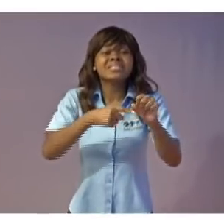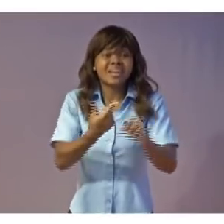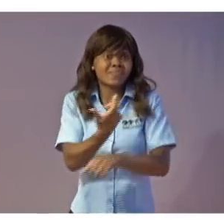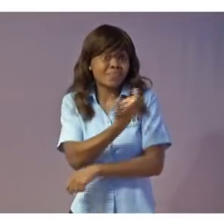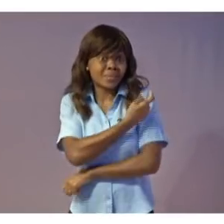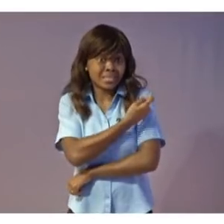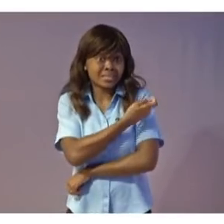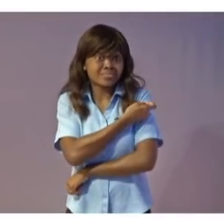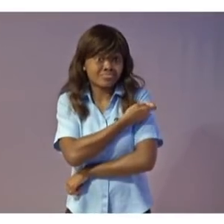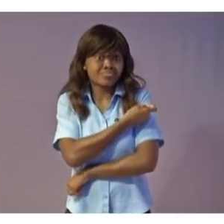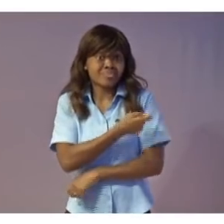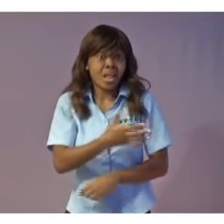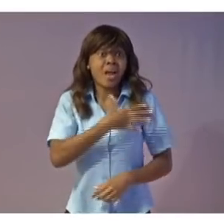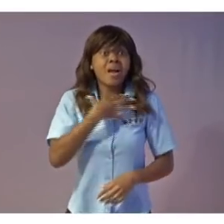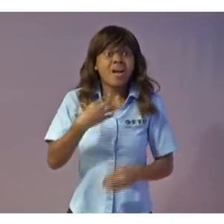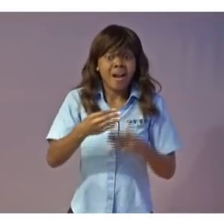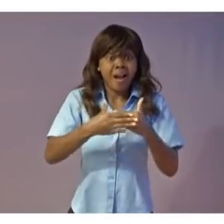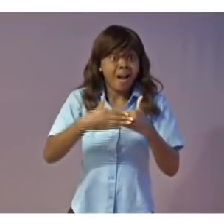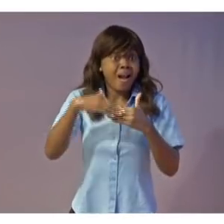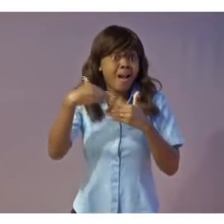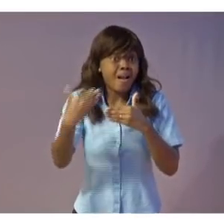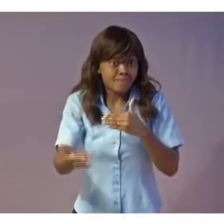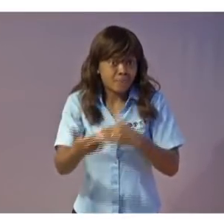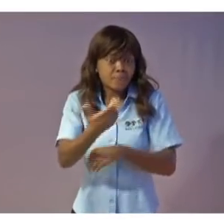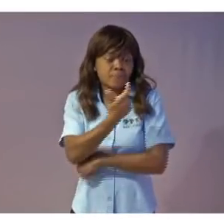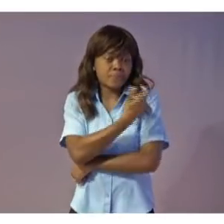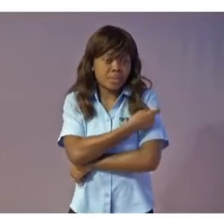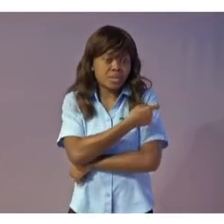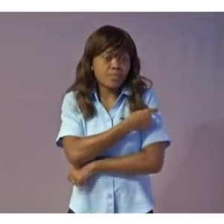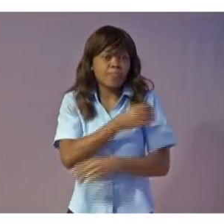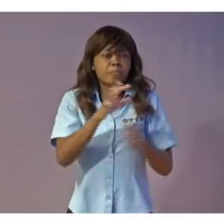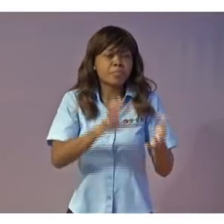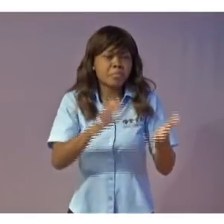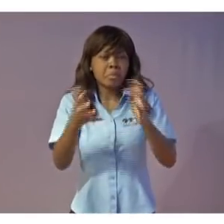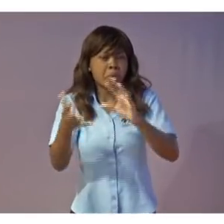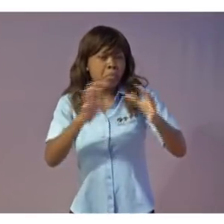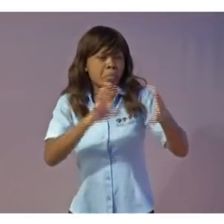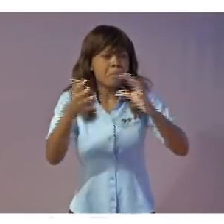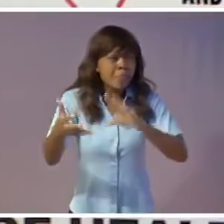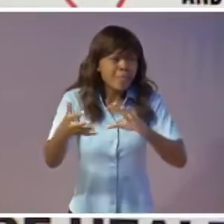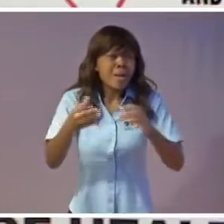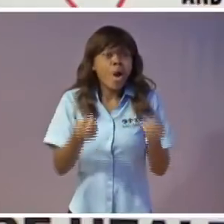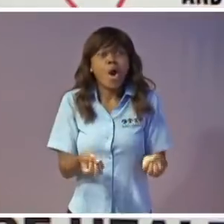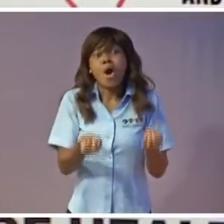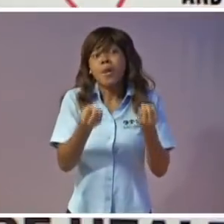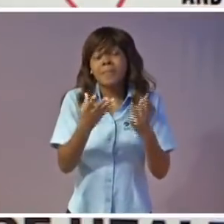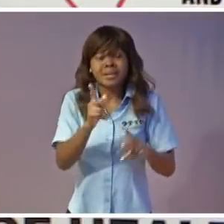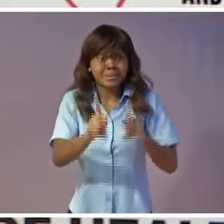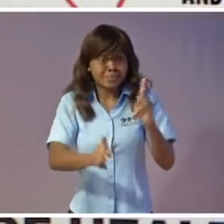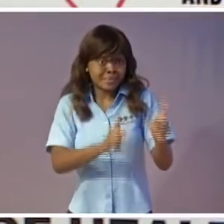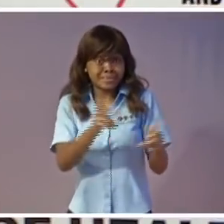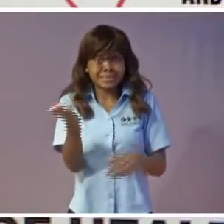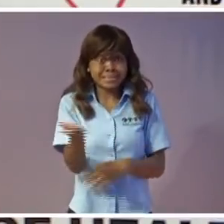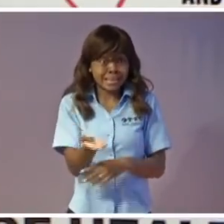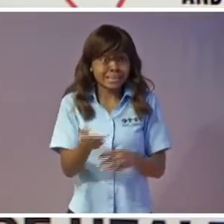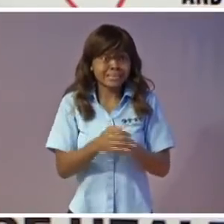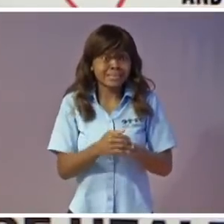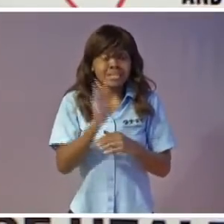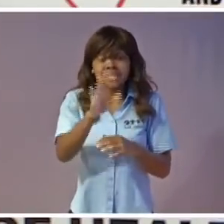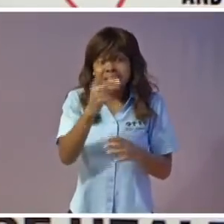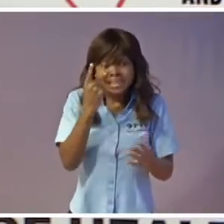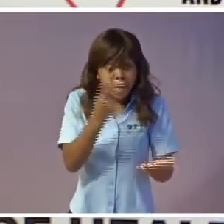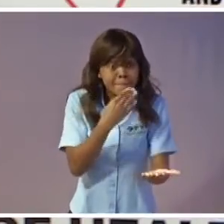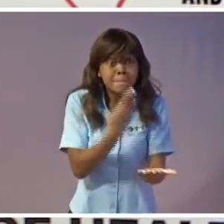evidence is clear that vaccination saves lives. So we're going to start this soon. We